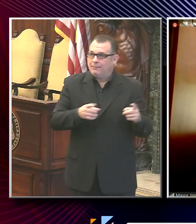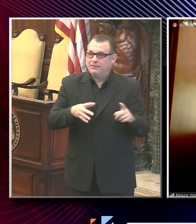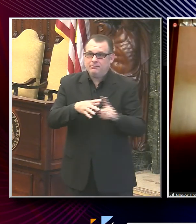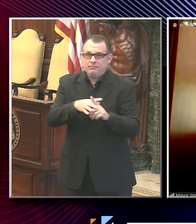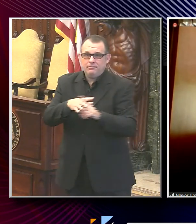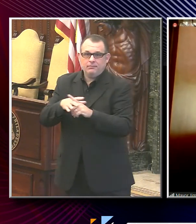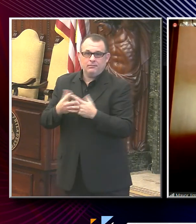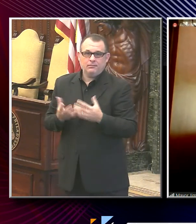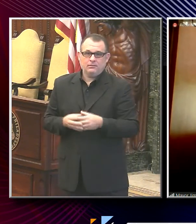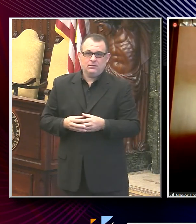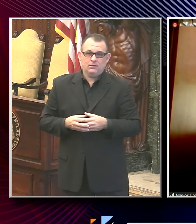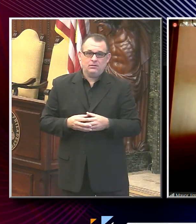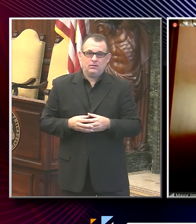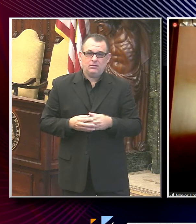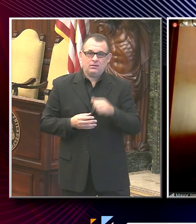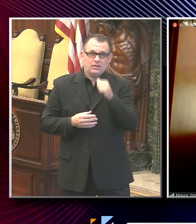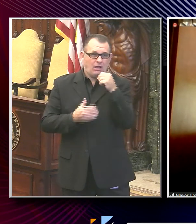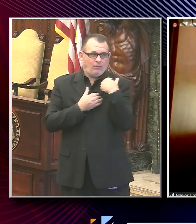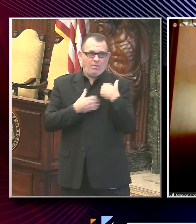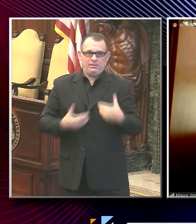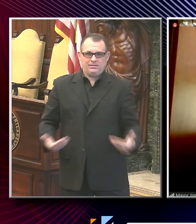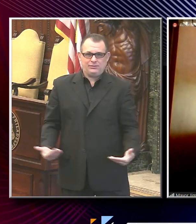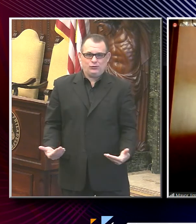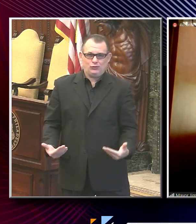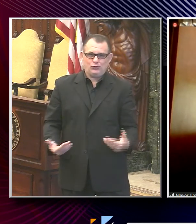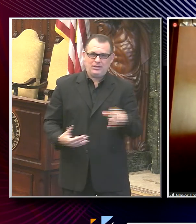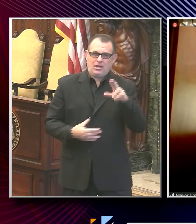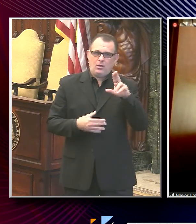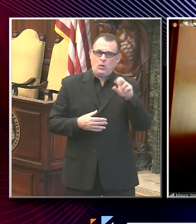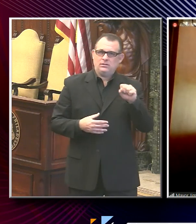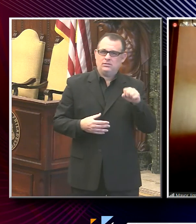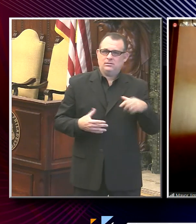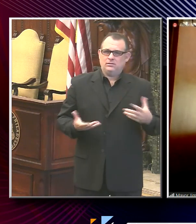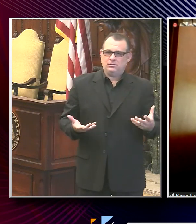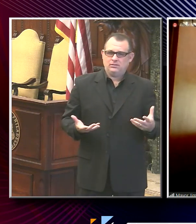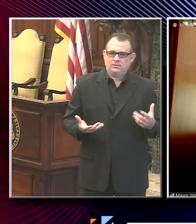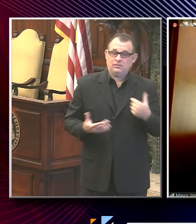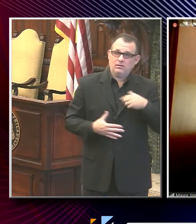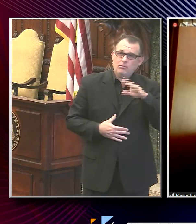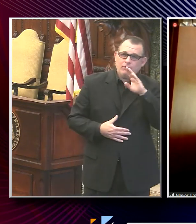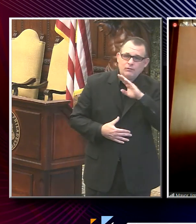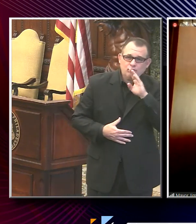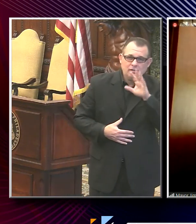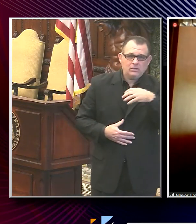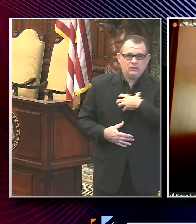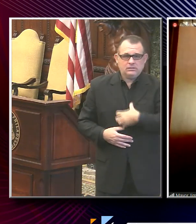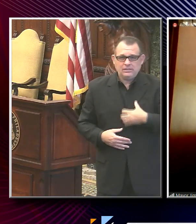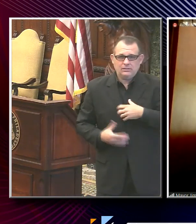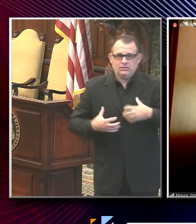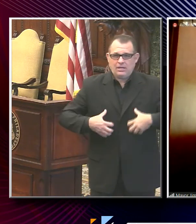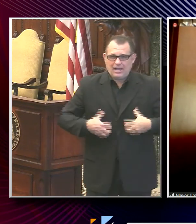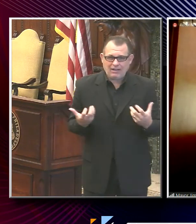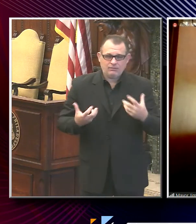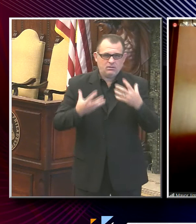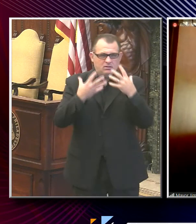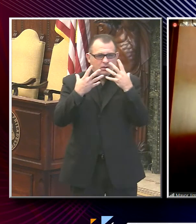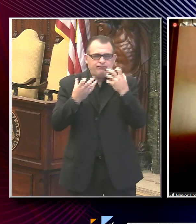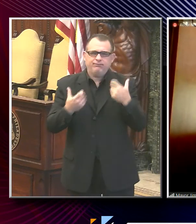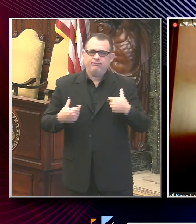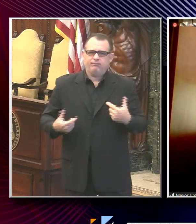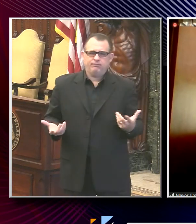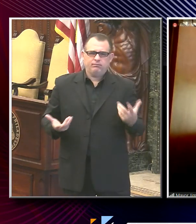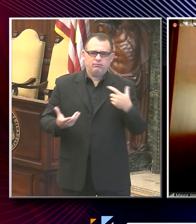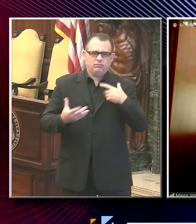in our country, but not with guns. So, I'm frustrated, disgusted, aggravated, angry, and want to see this